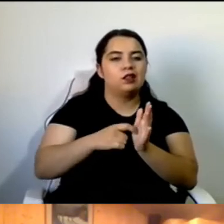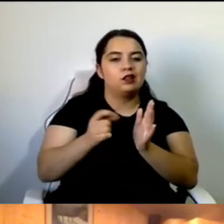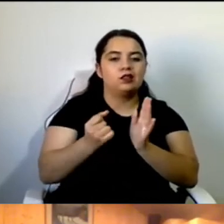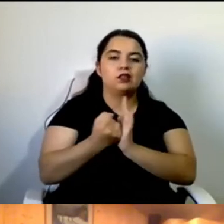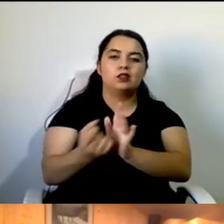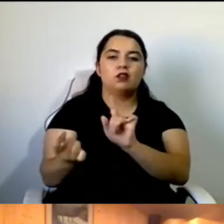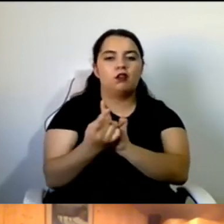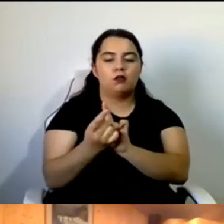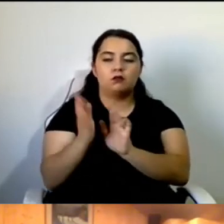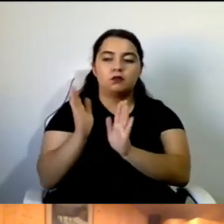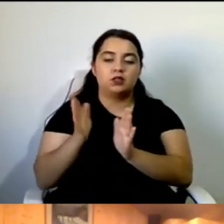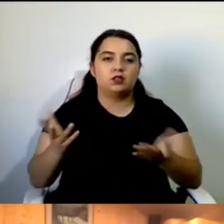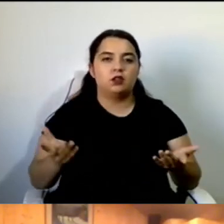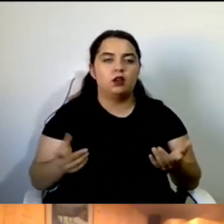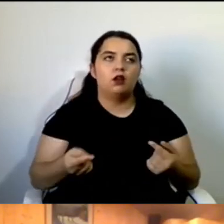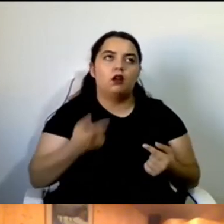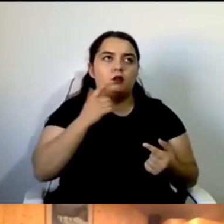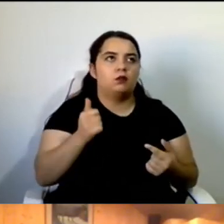license. That's not